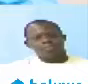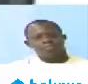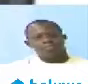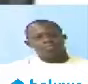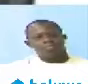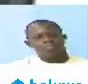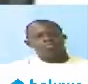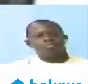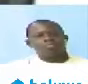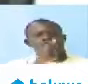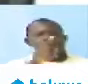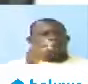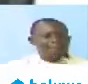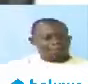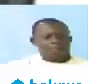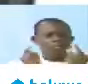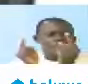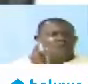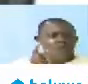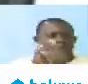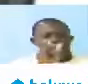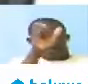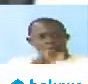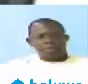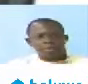Your involvement with Kukoi